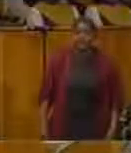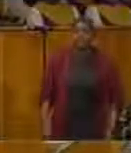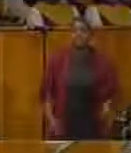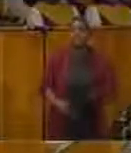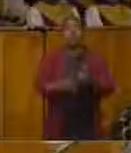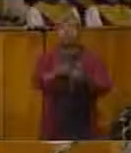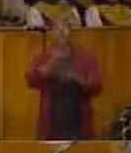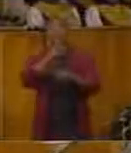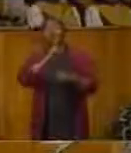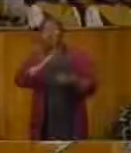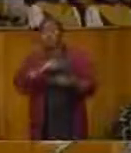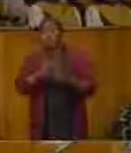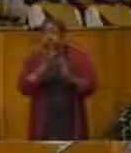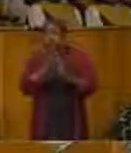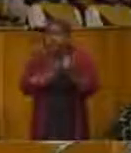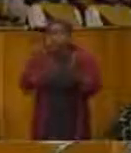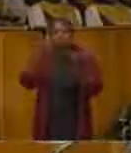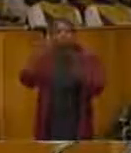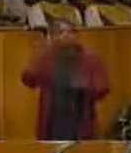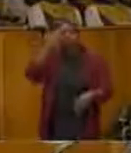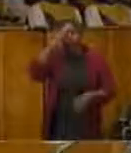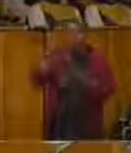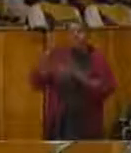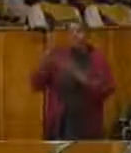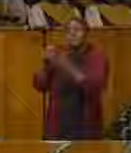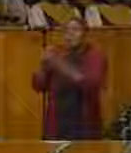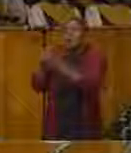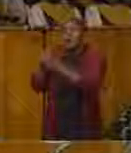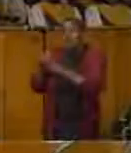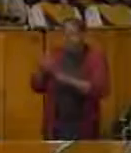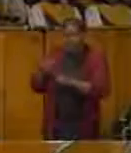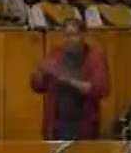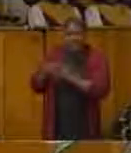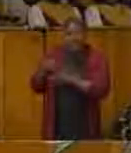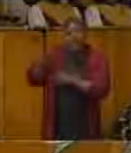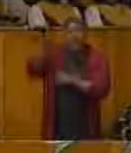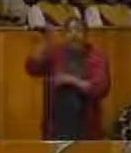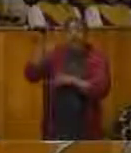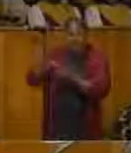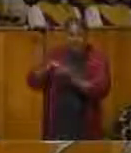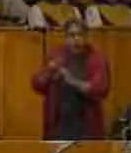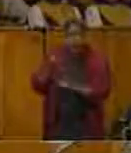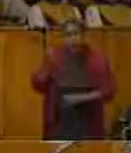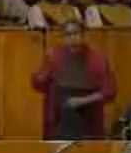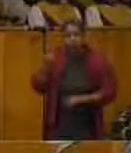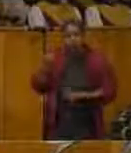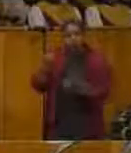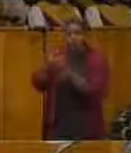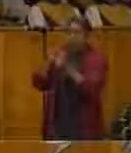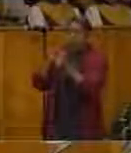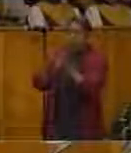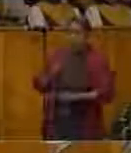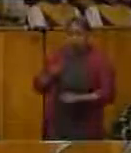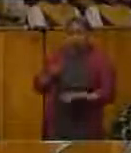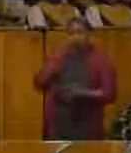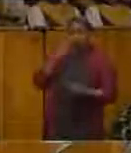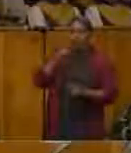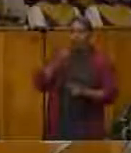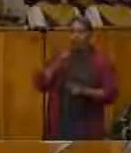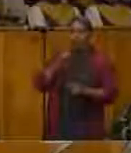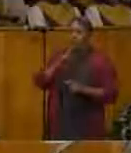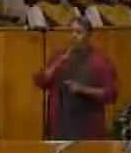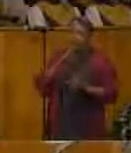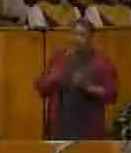In a real sense, Jesus knows money is God's number one competitor for the